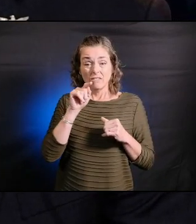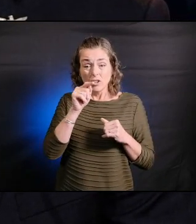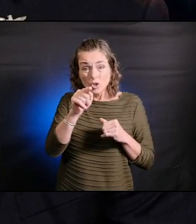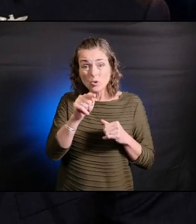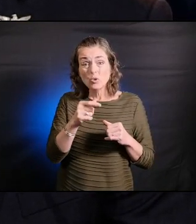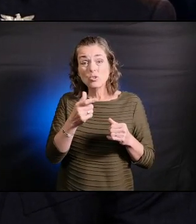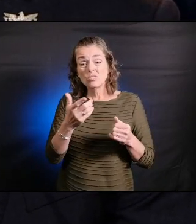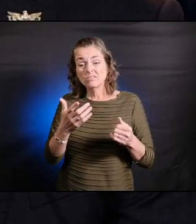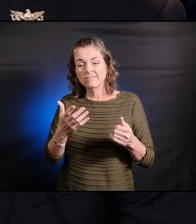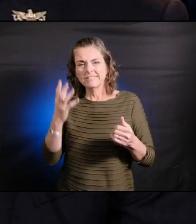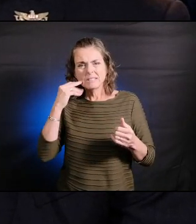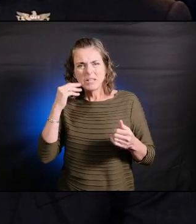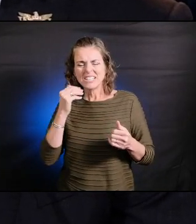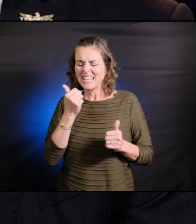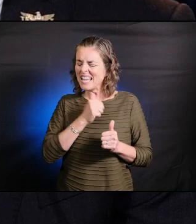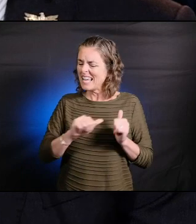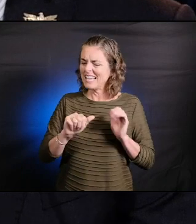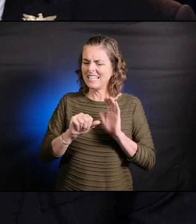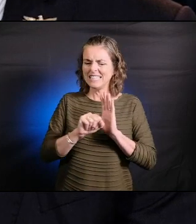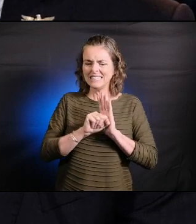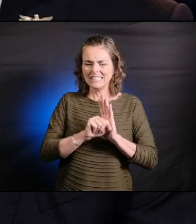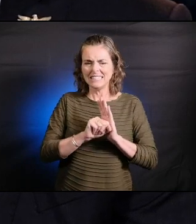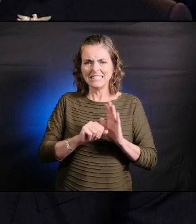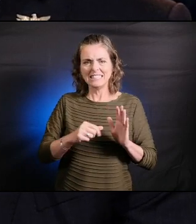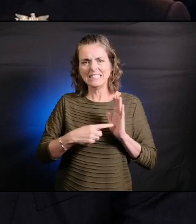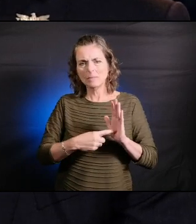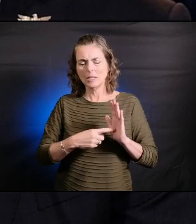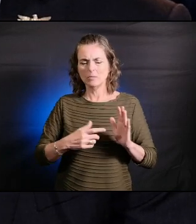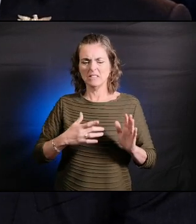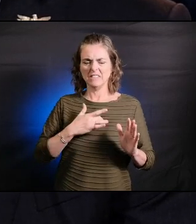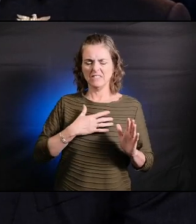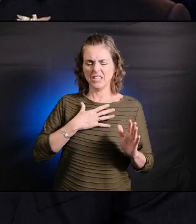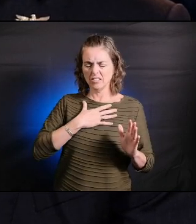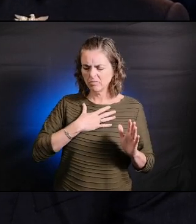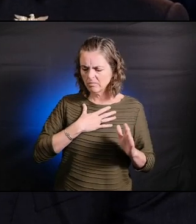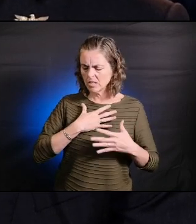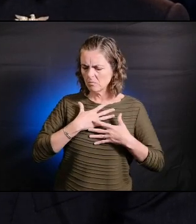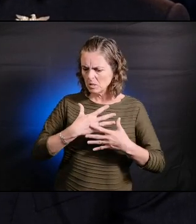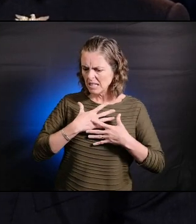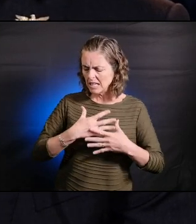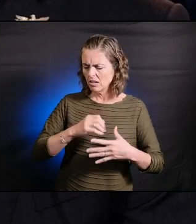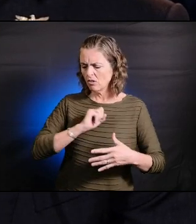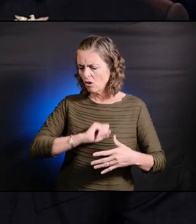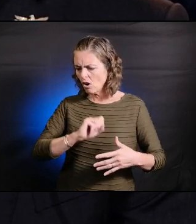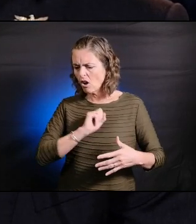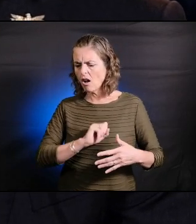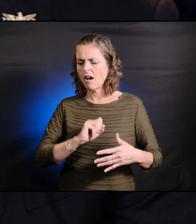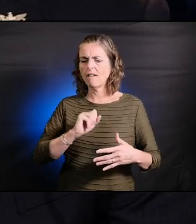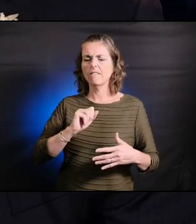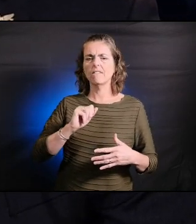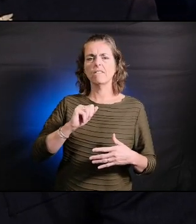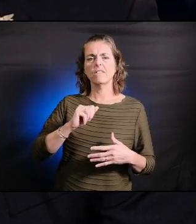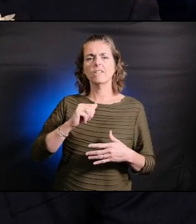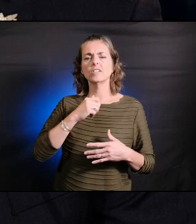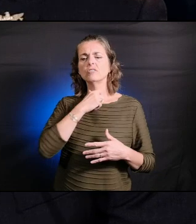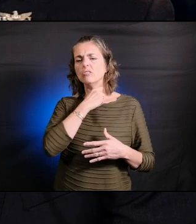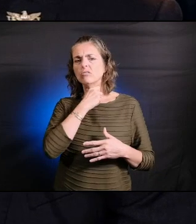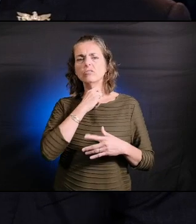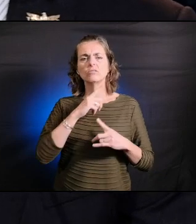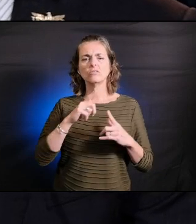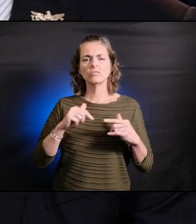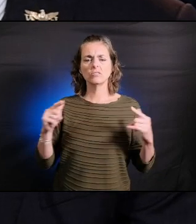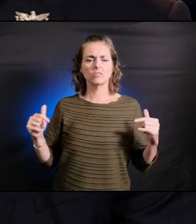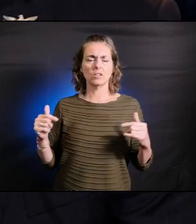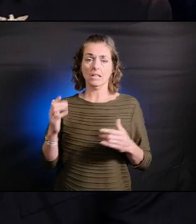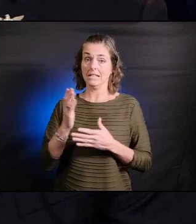of any kind, you need to go and call those centers. For people who are not presented with symptoms